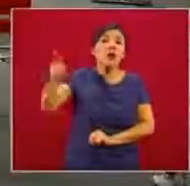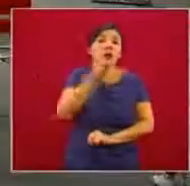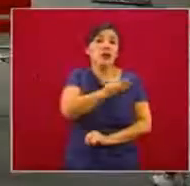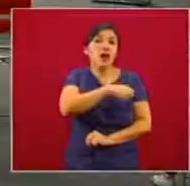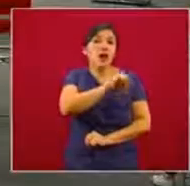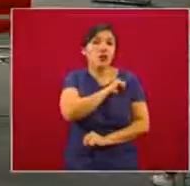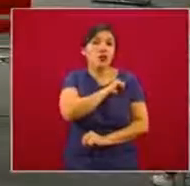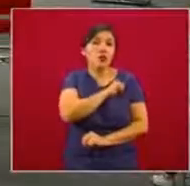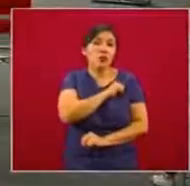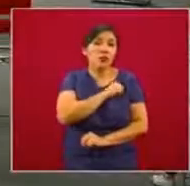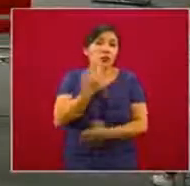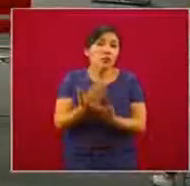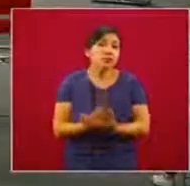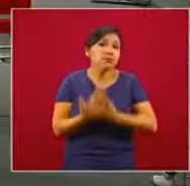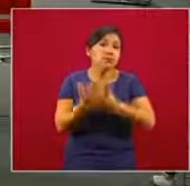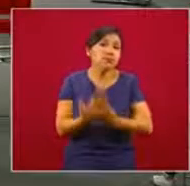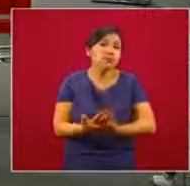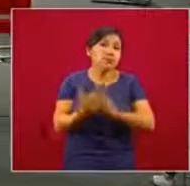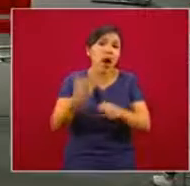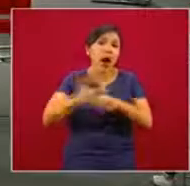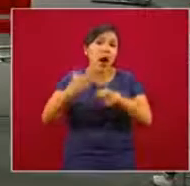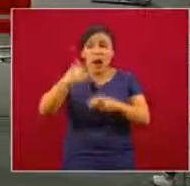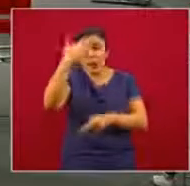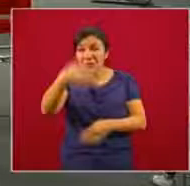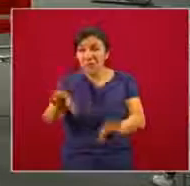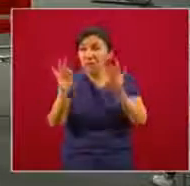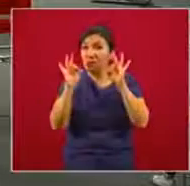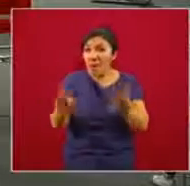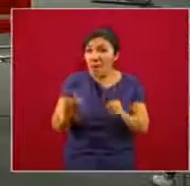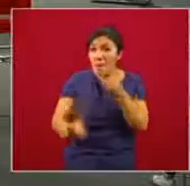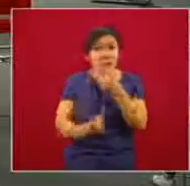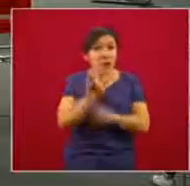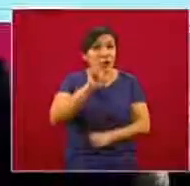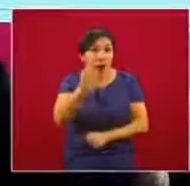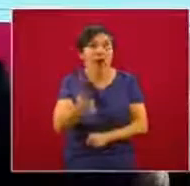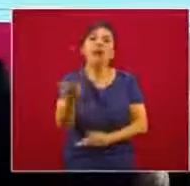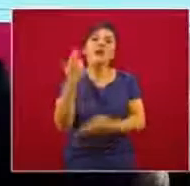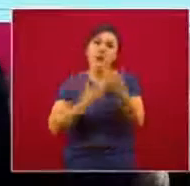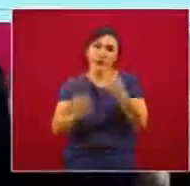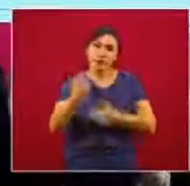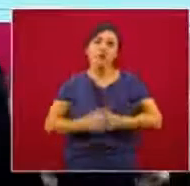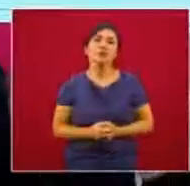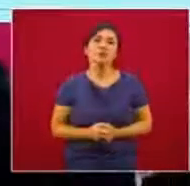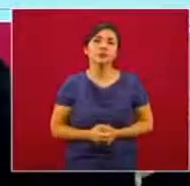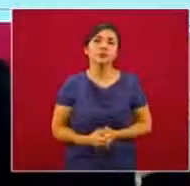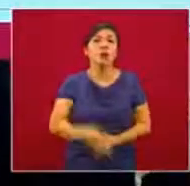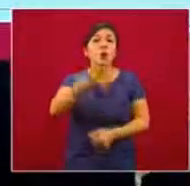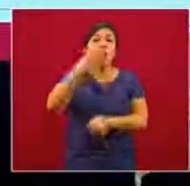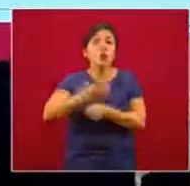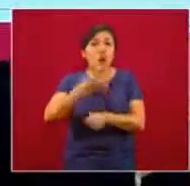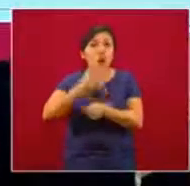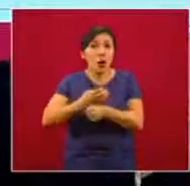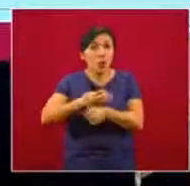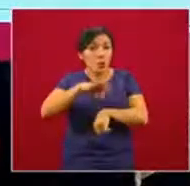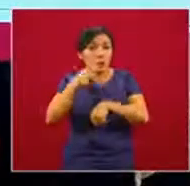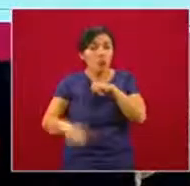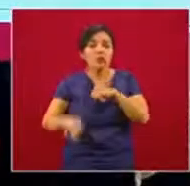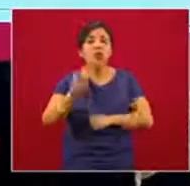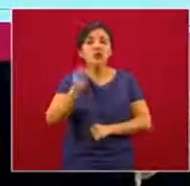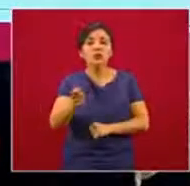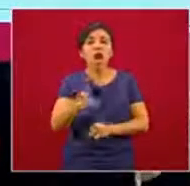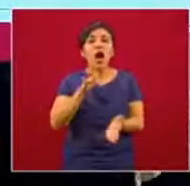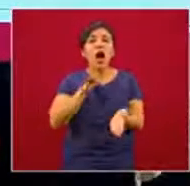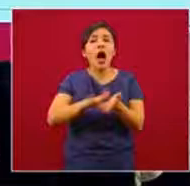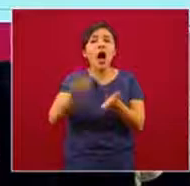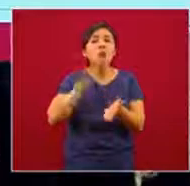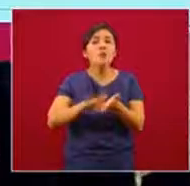person, we would be closing as long as the ministry would indicate. And